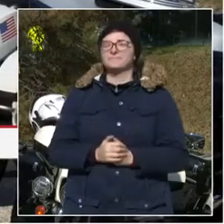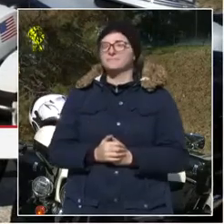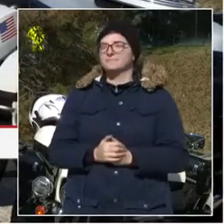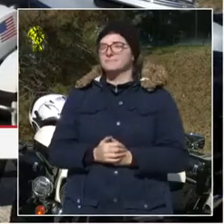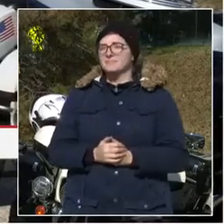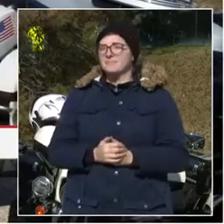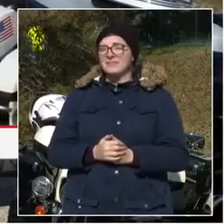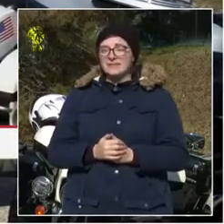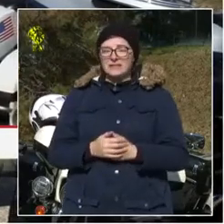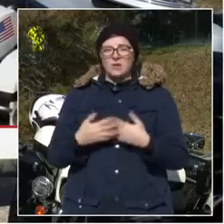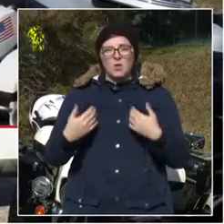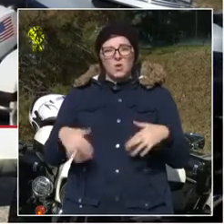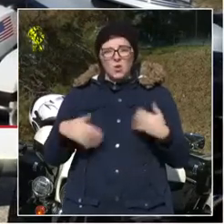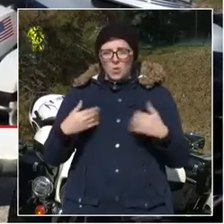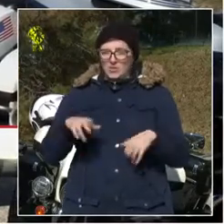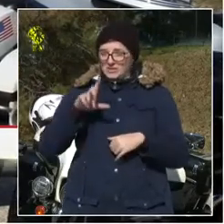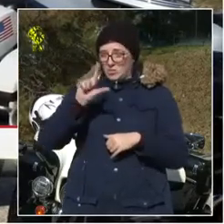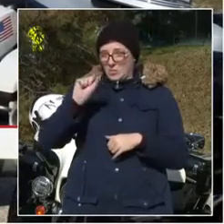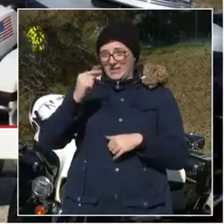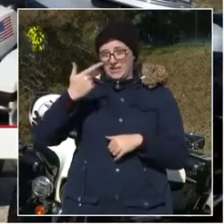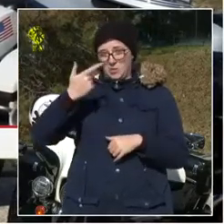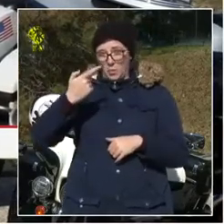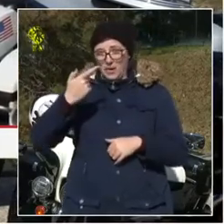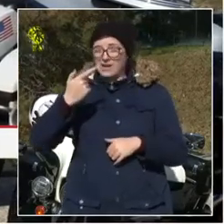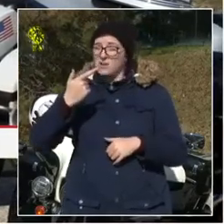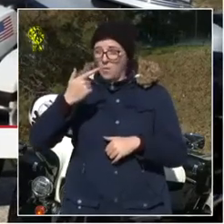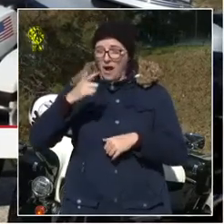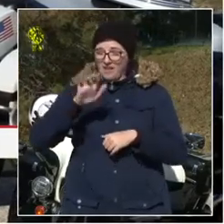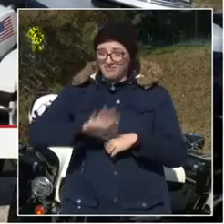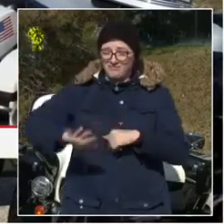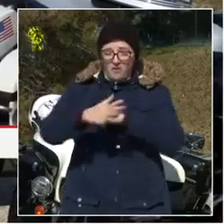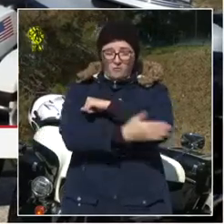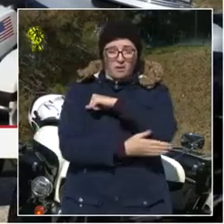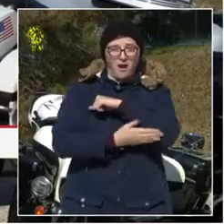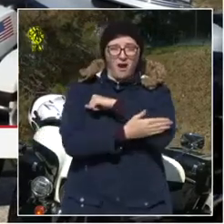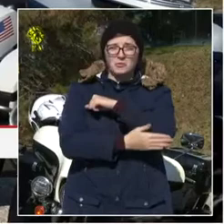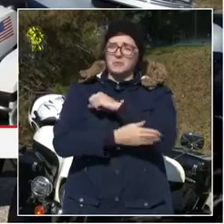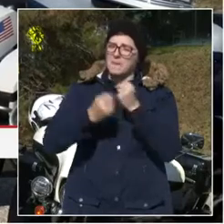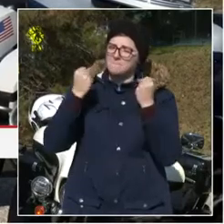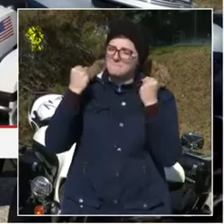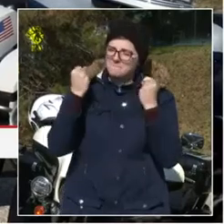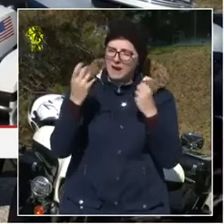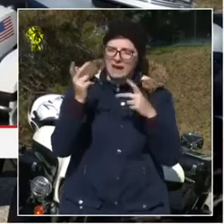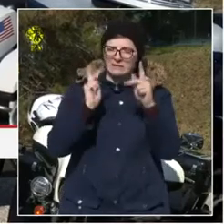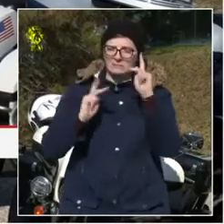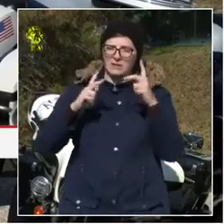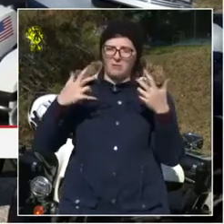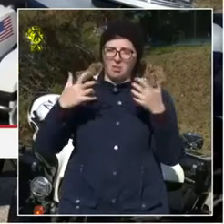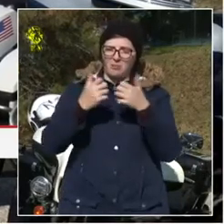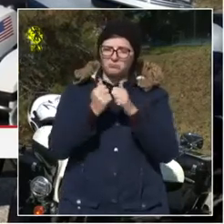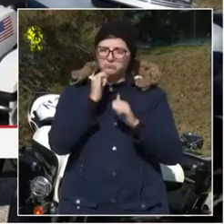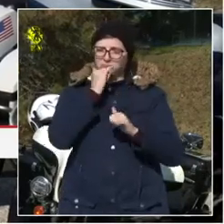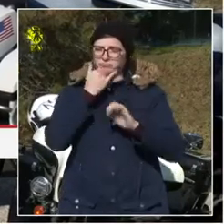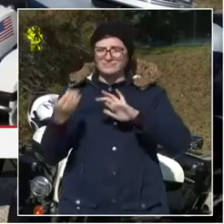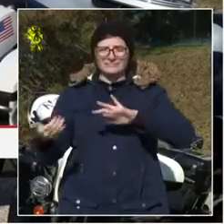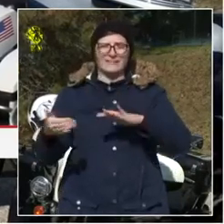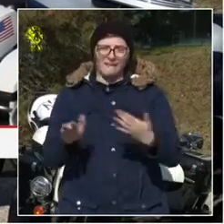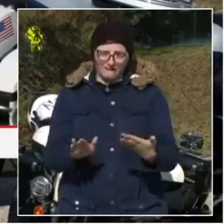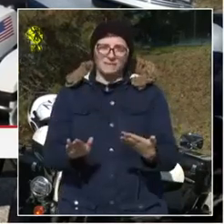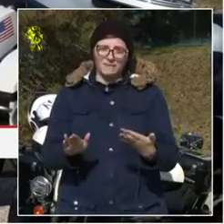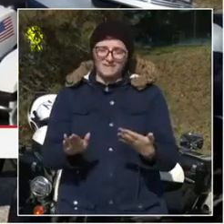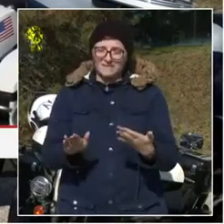40-year high in 2021, a harrowing statistic. And here in the Washington metro area, there were